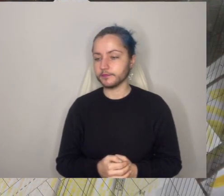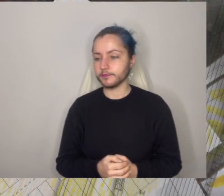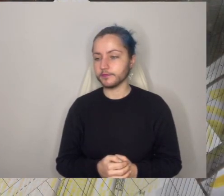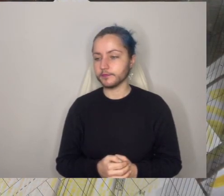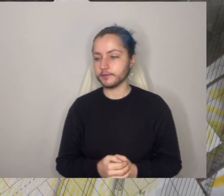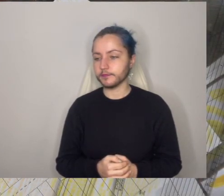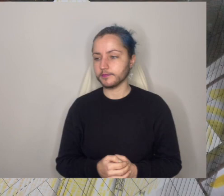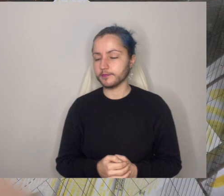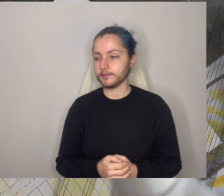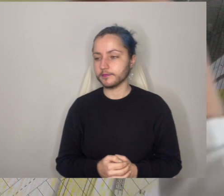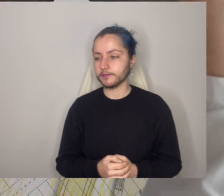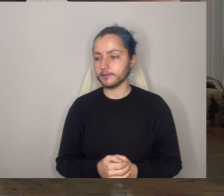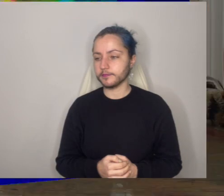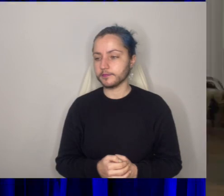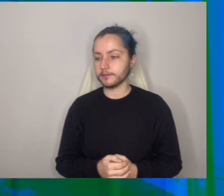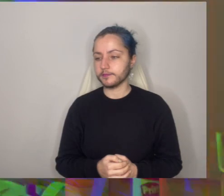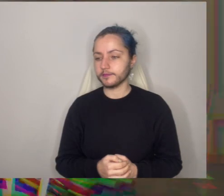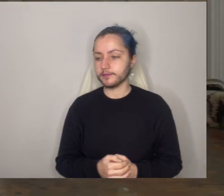5 1.5